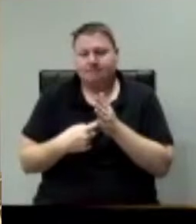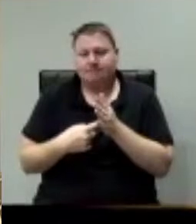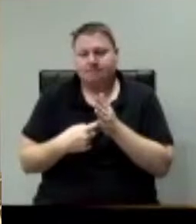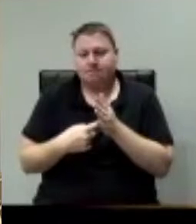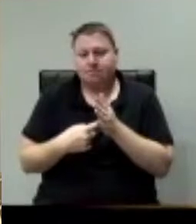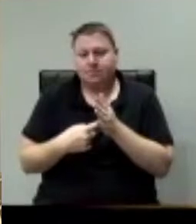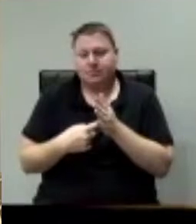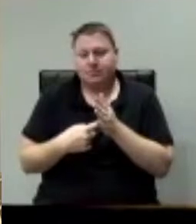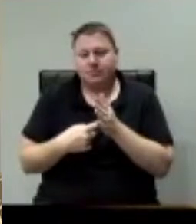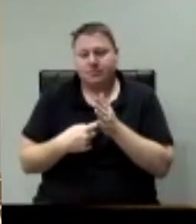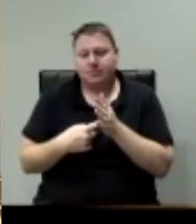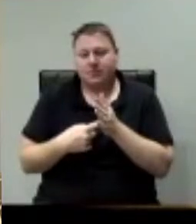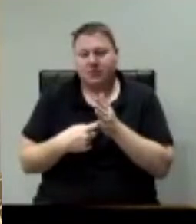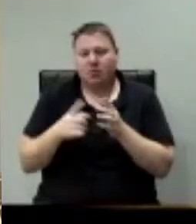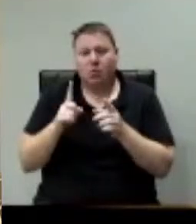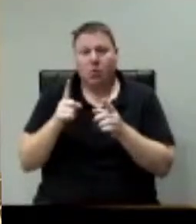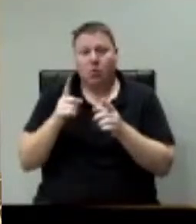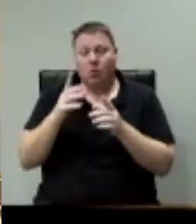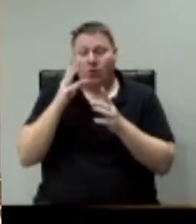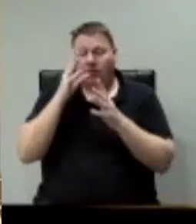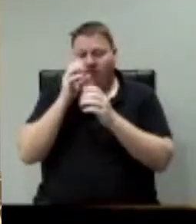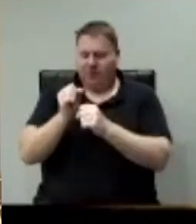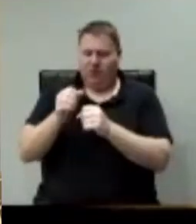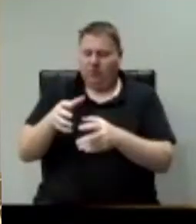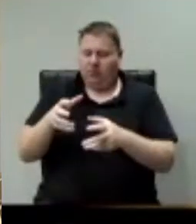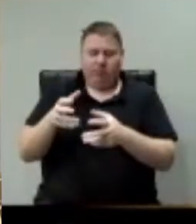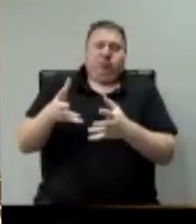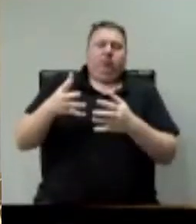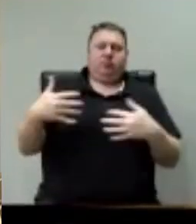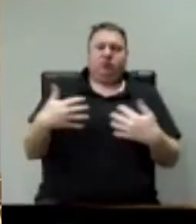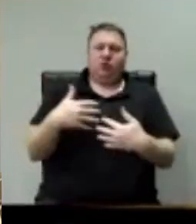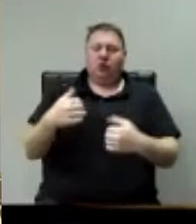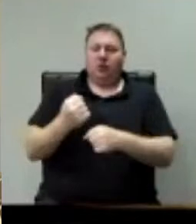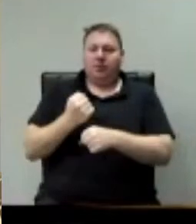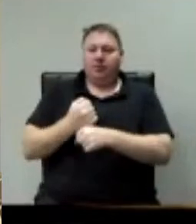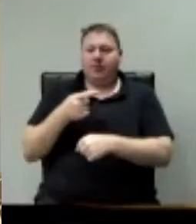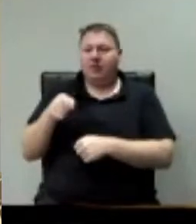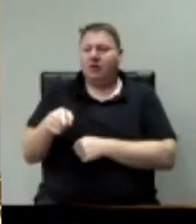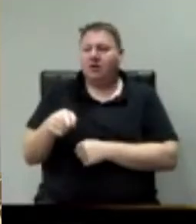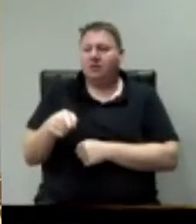the thing that caught my attention about this